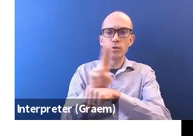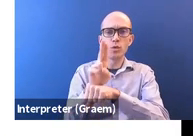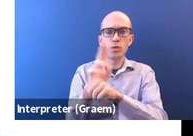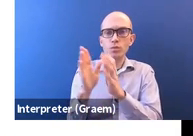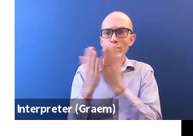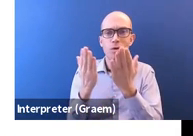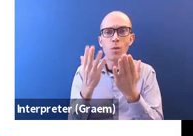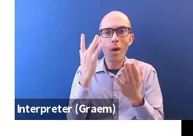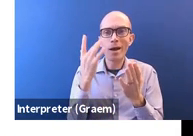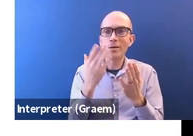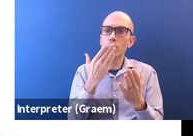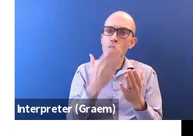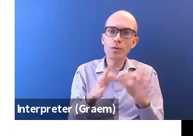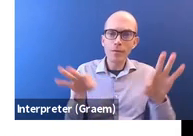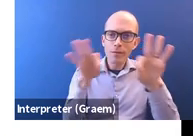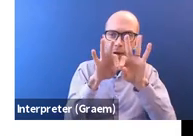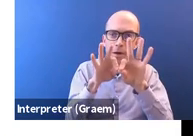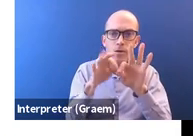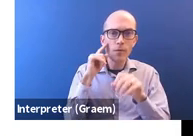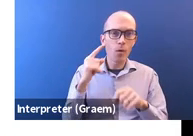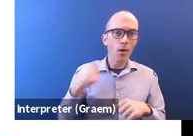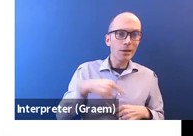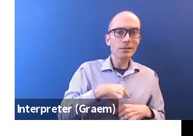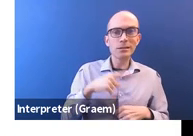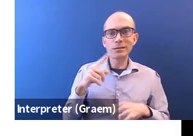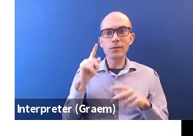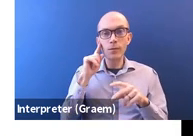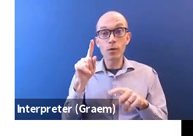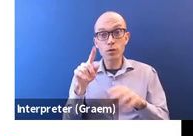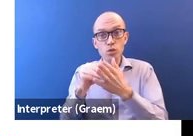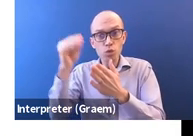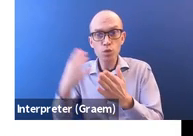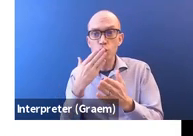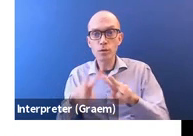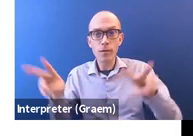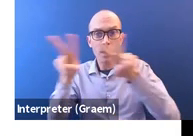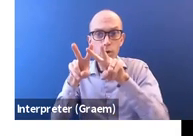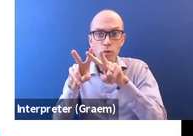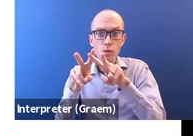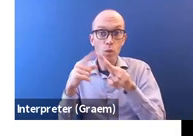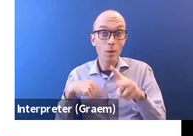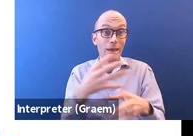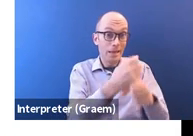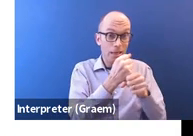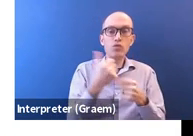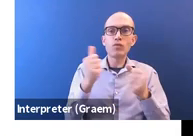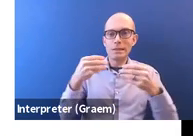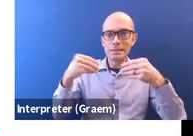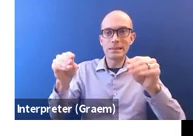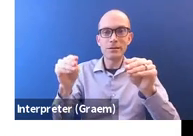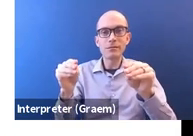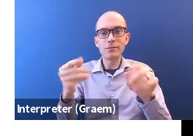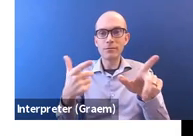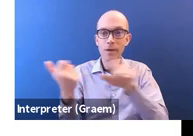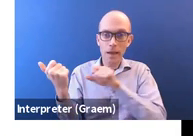value for us because we get a lot of turn on them. So we really value and get them back as quick as possible, and we really want used books.